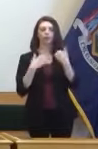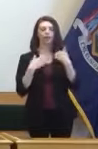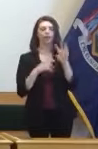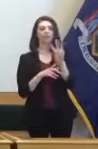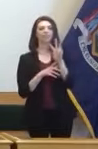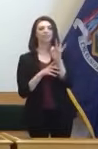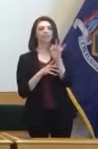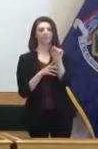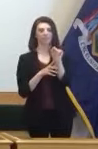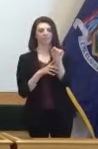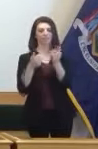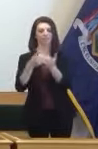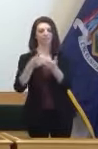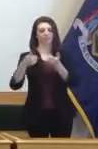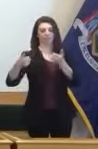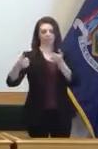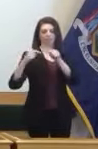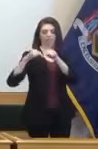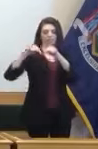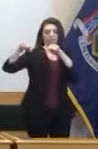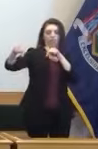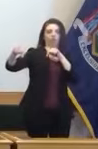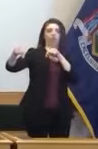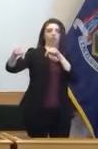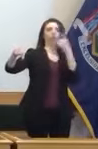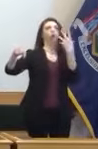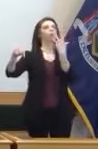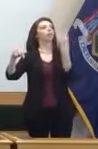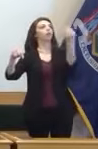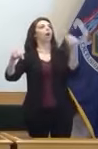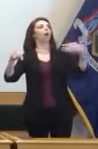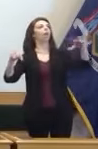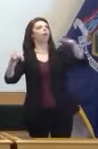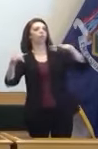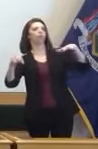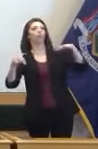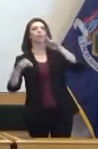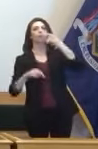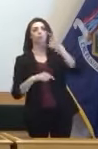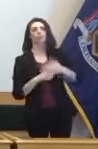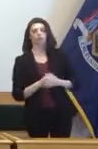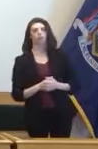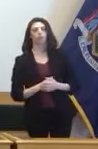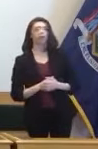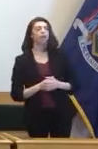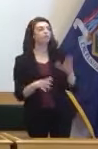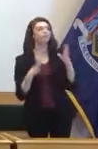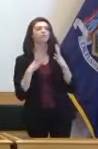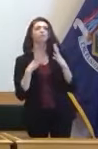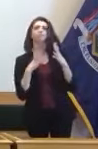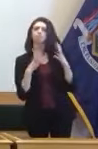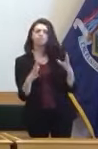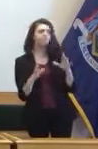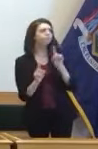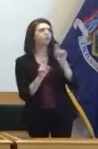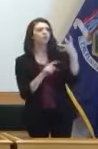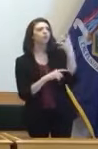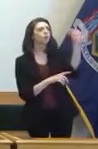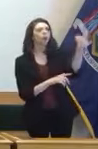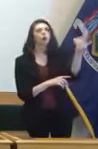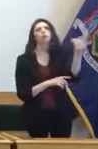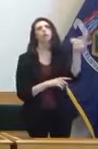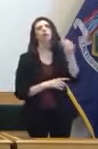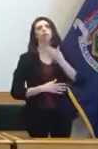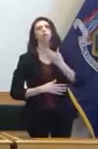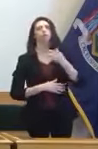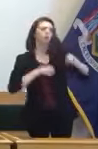distancing among folks when you're out in public. It's perfectly okay to go outside to, have